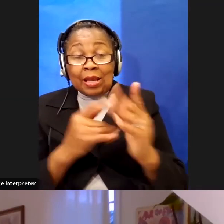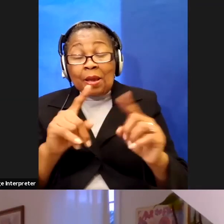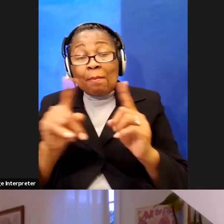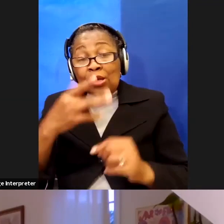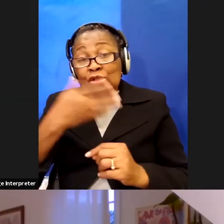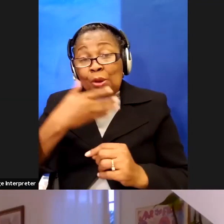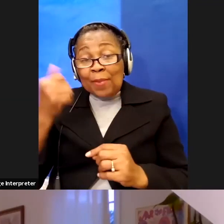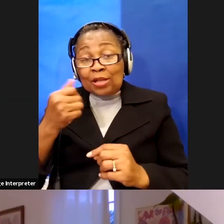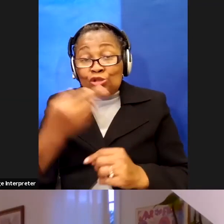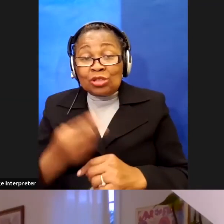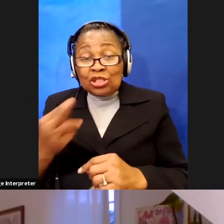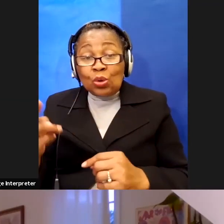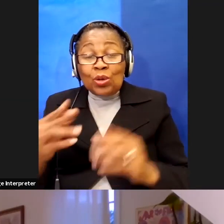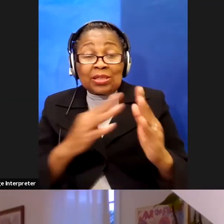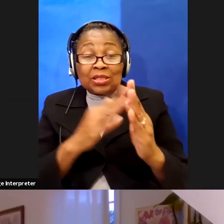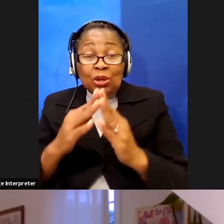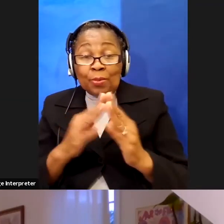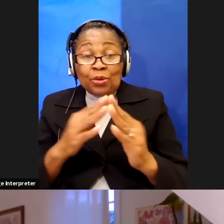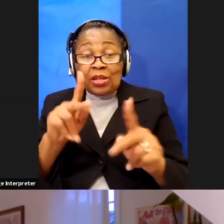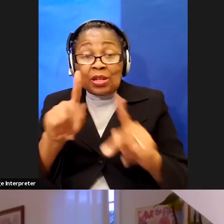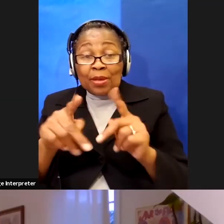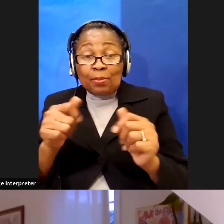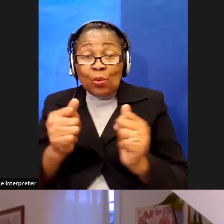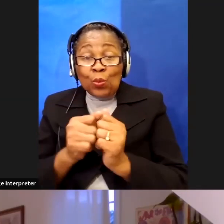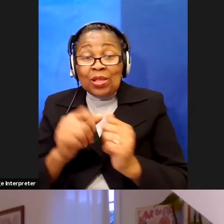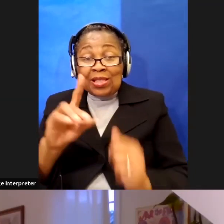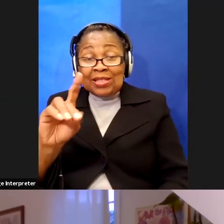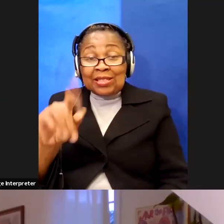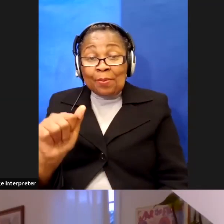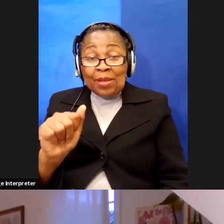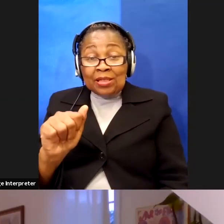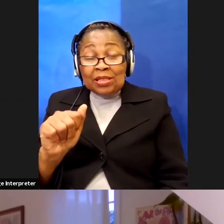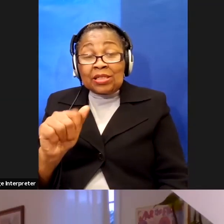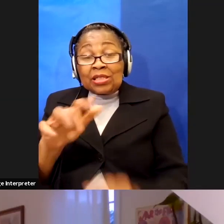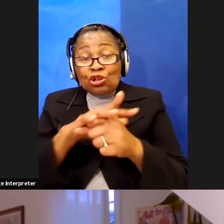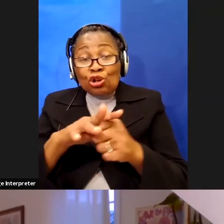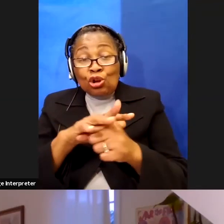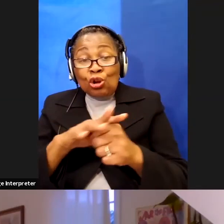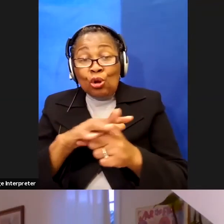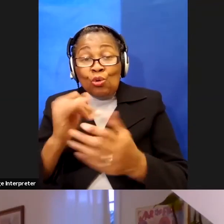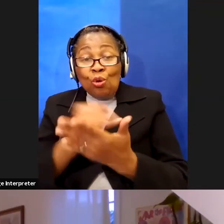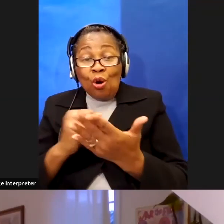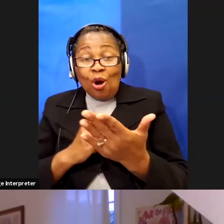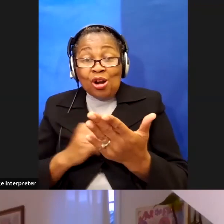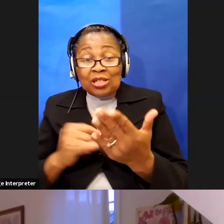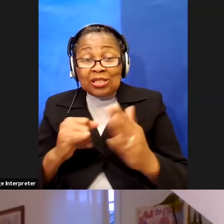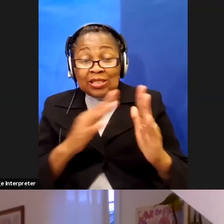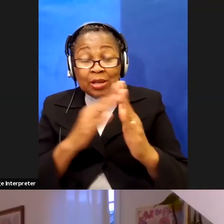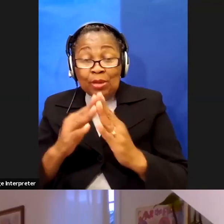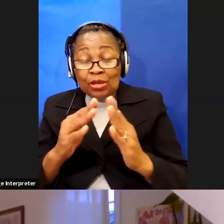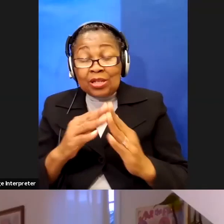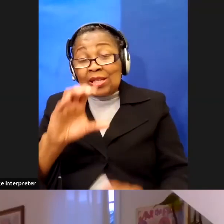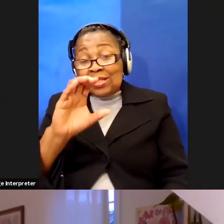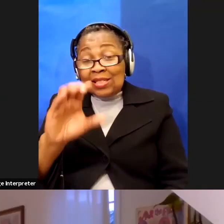community of people with disabilities and your local artists community. So absolutely, ICAN,